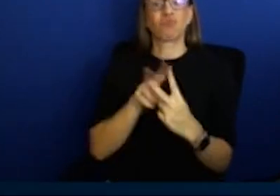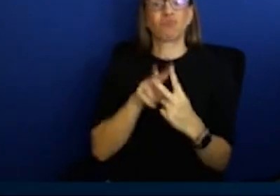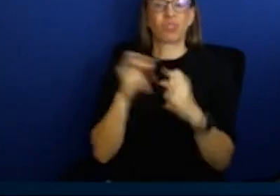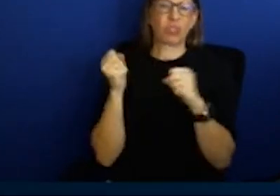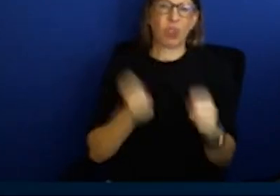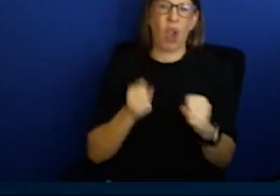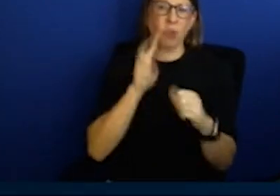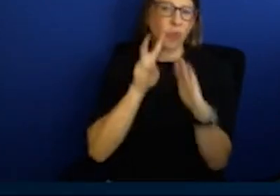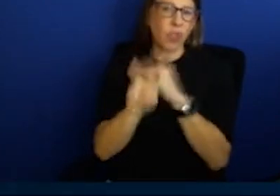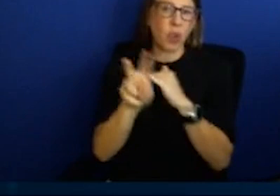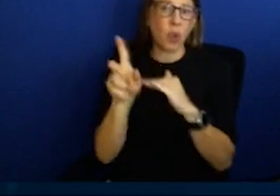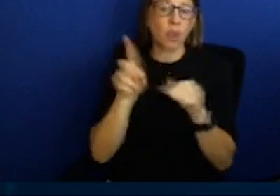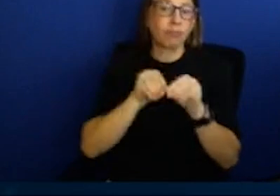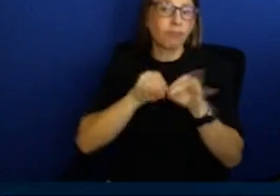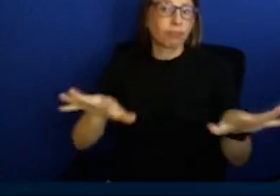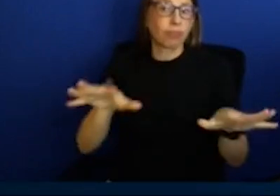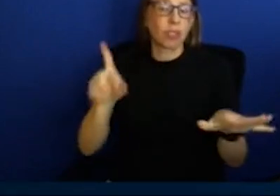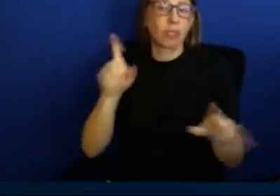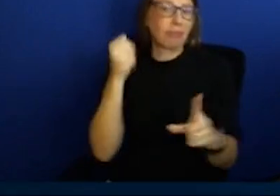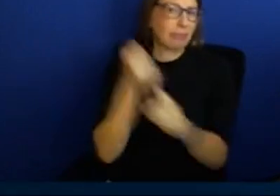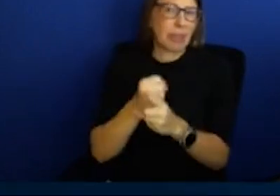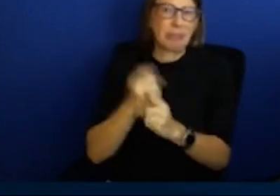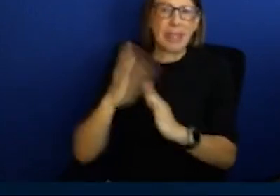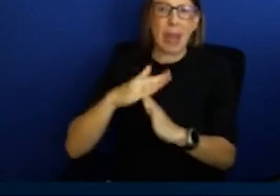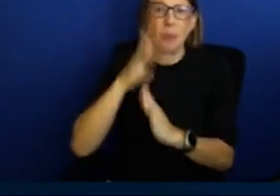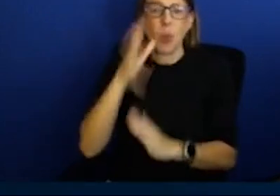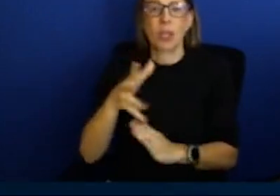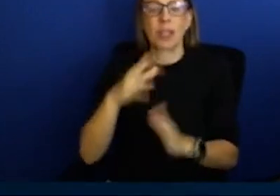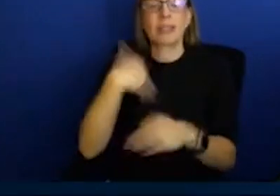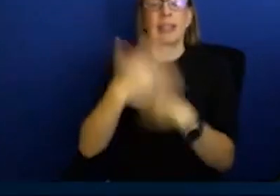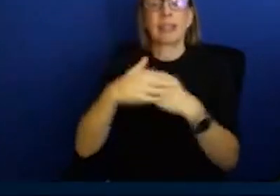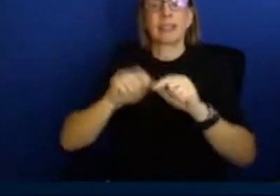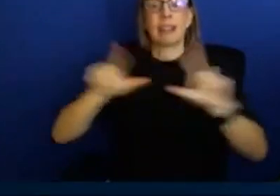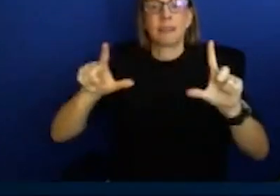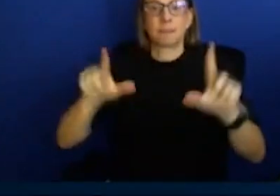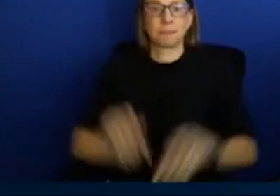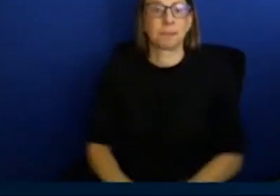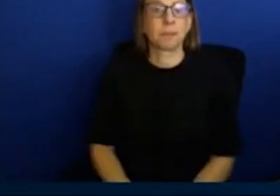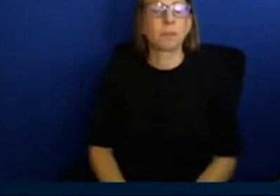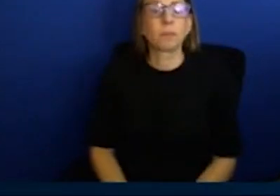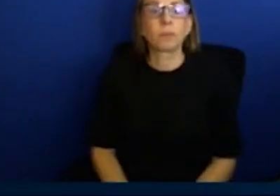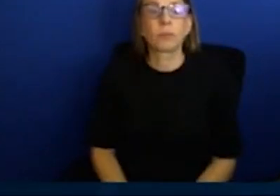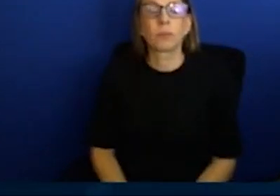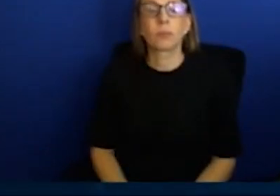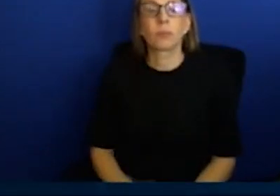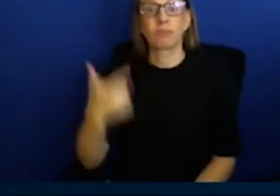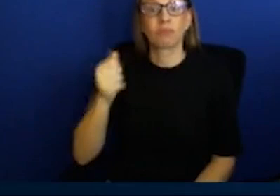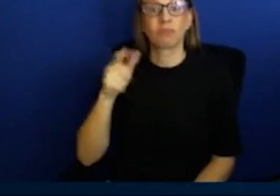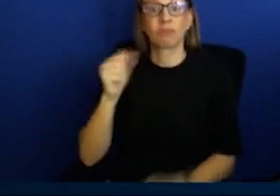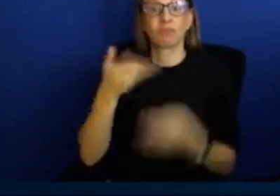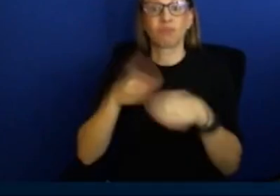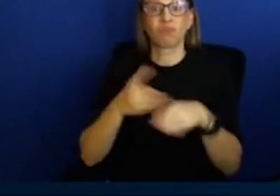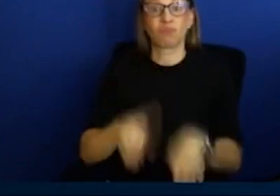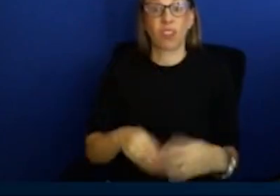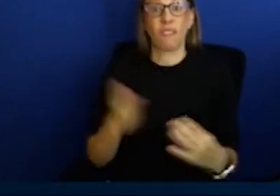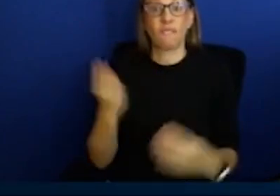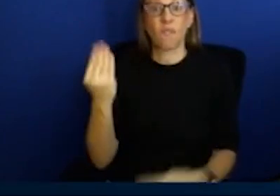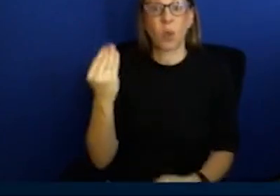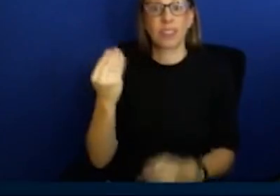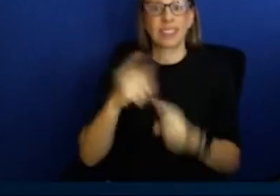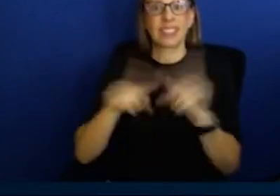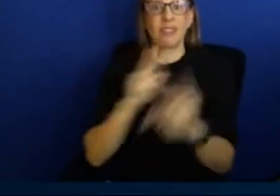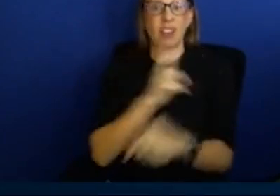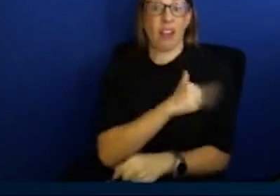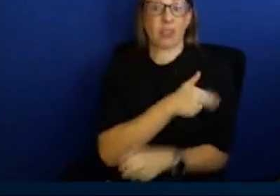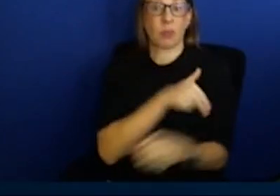predictors of where the surge was going to hit hardest. So we'll advance to the next slide. Georgia is broken up into 14 different